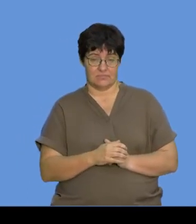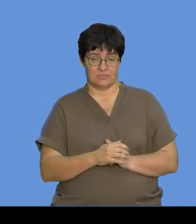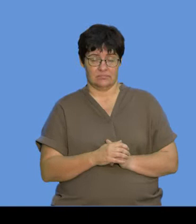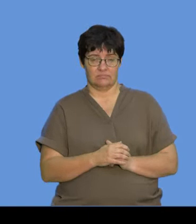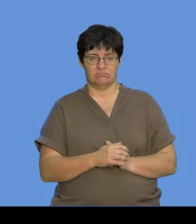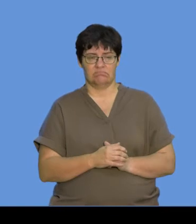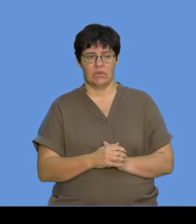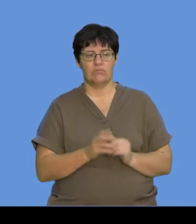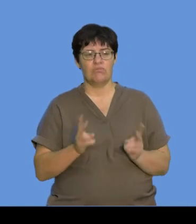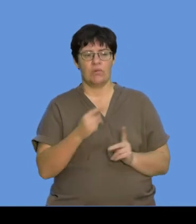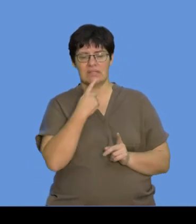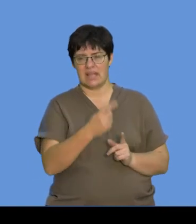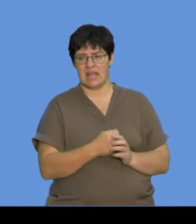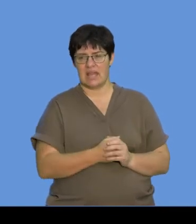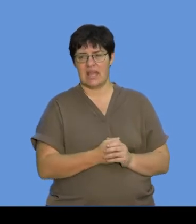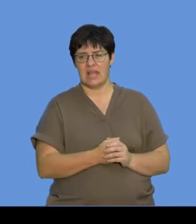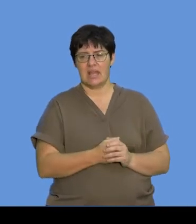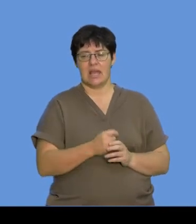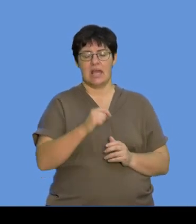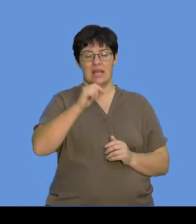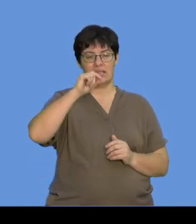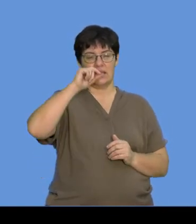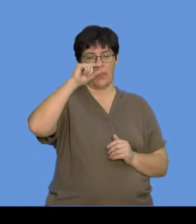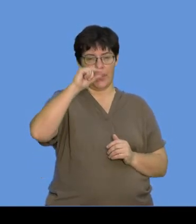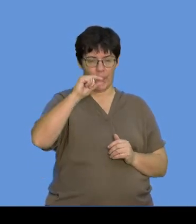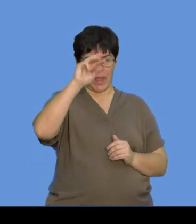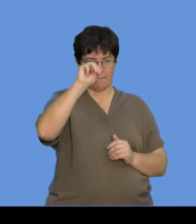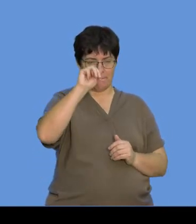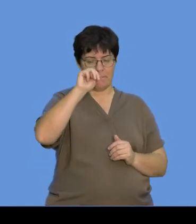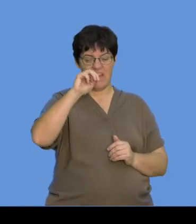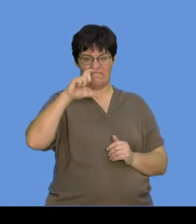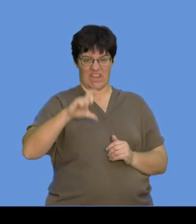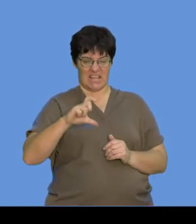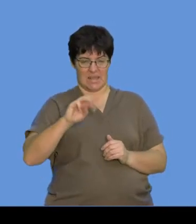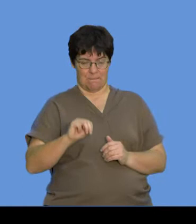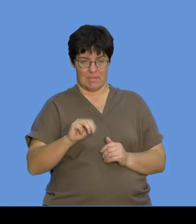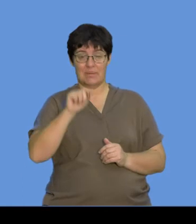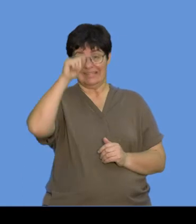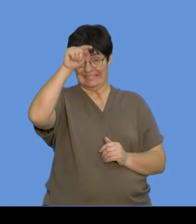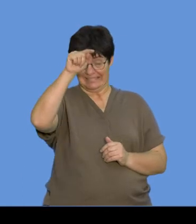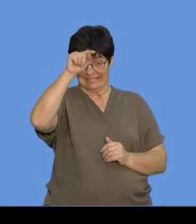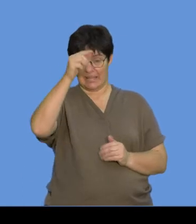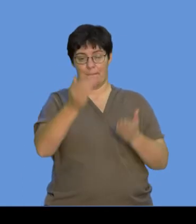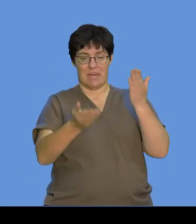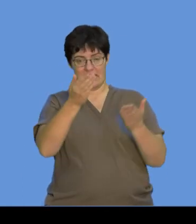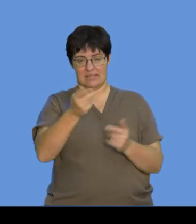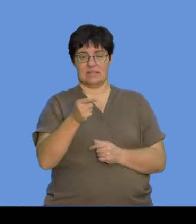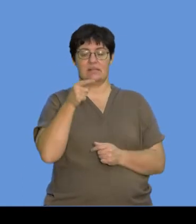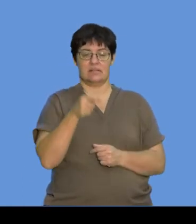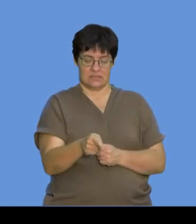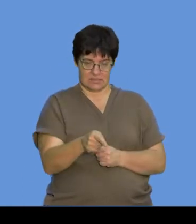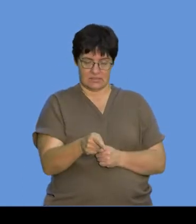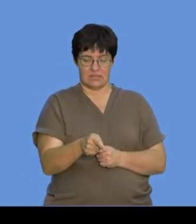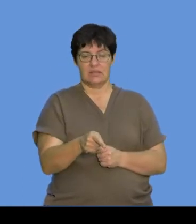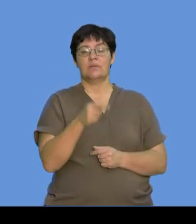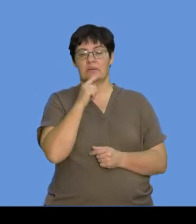of water, okay? I usually say that it's small m, big M. So the smaller m represents the